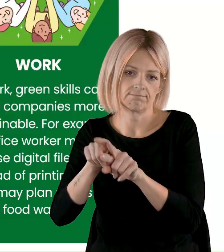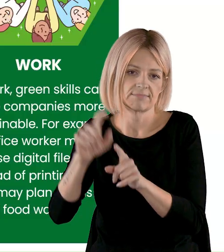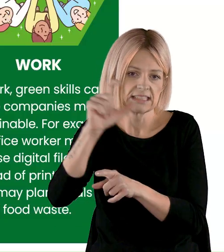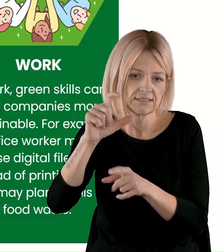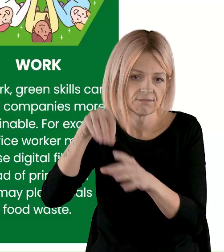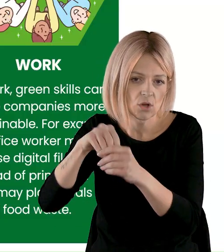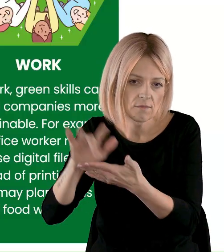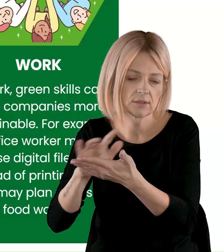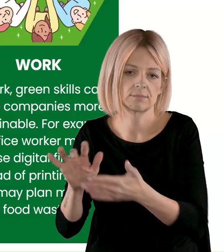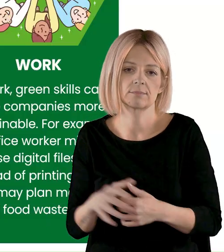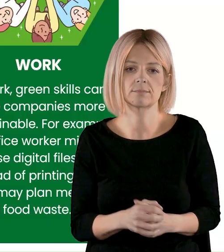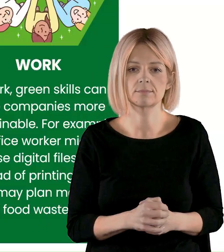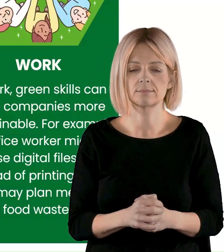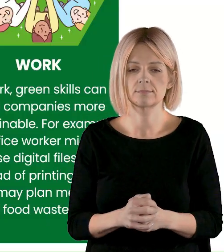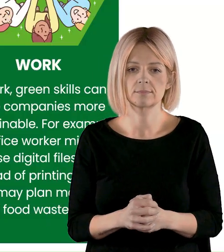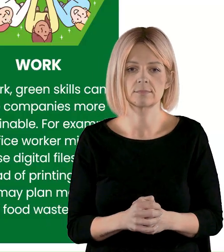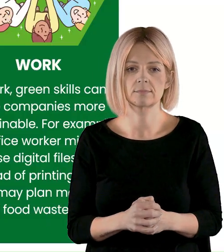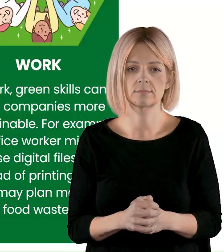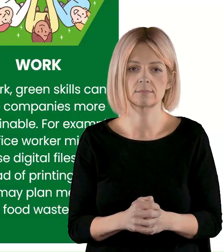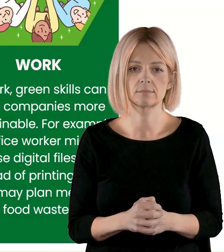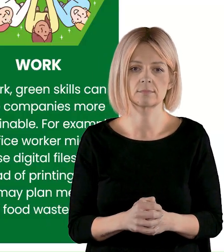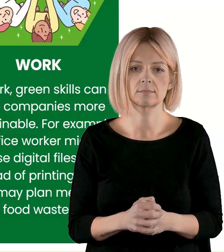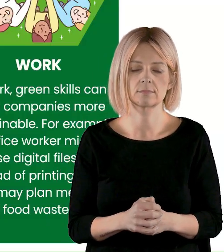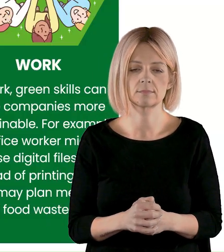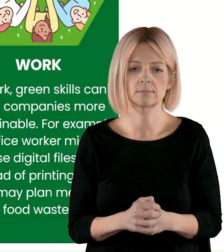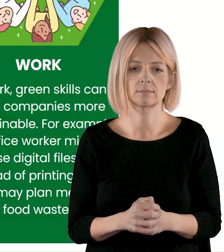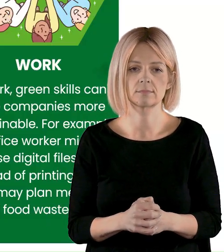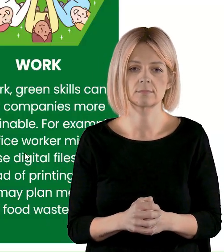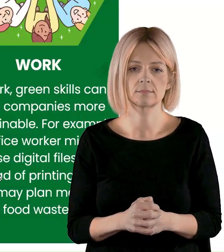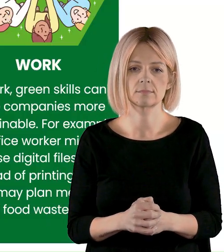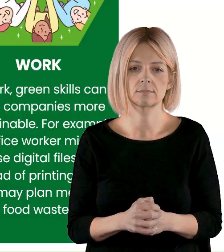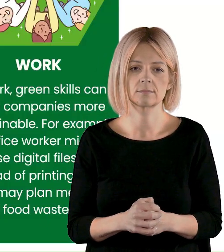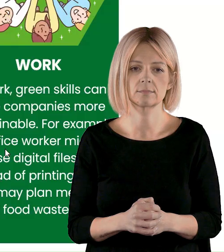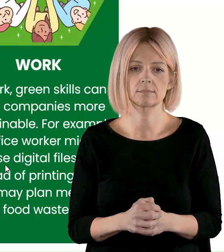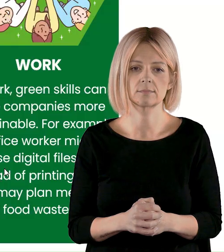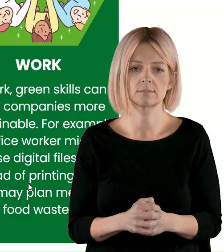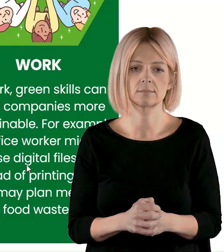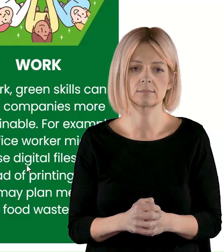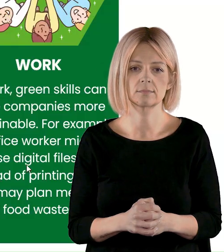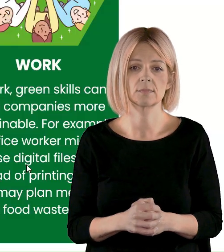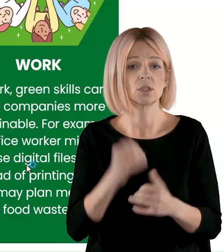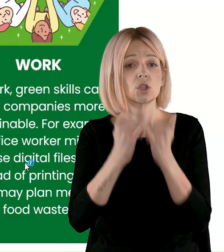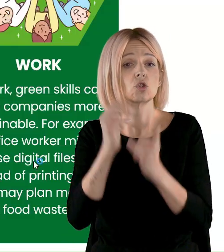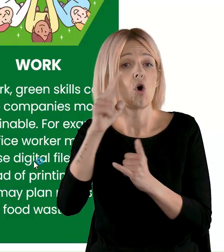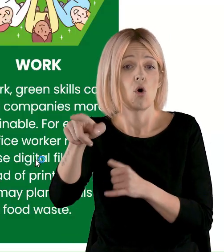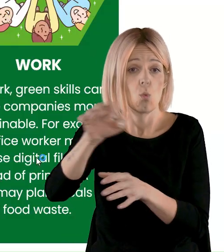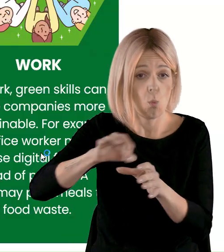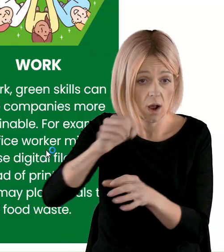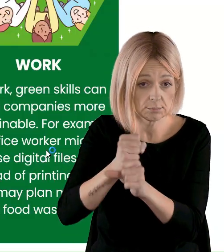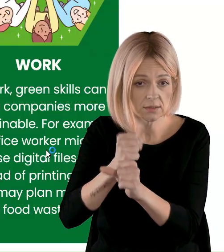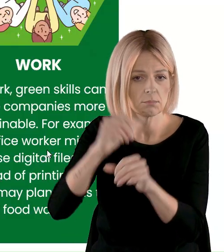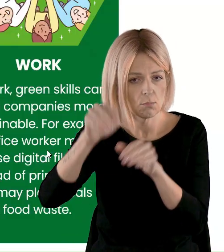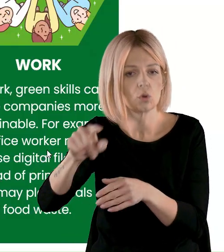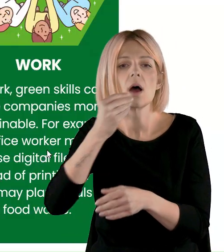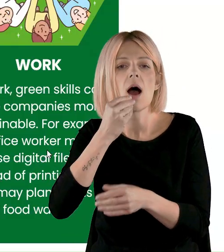things if you are working from home, from office. Or as the example specify here, you can,